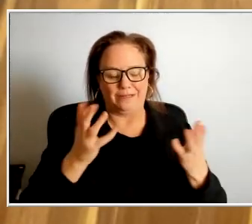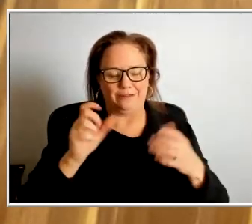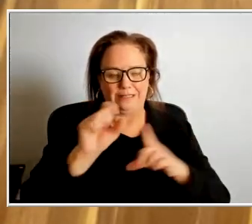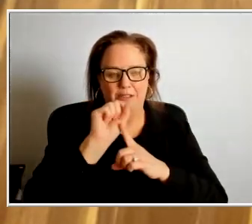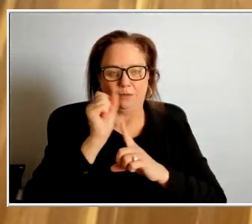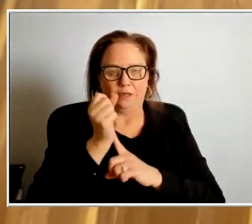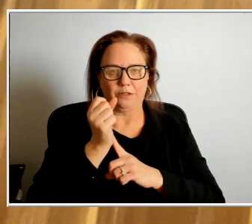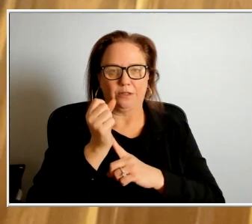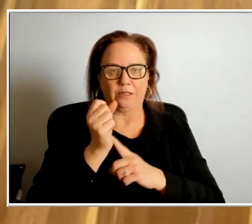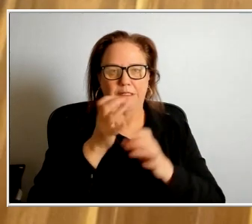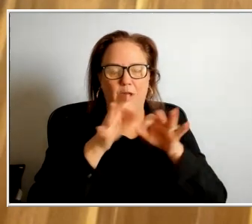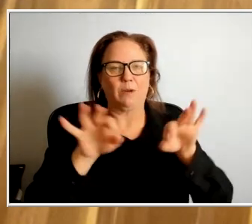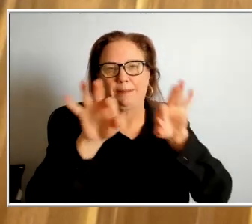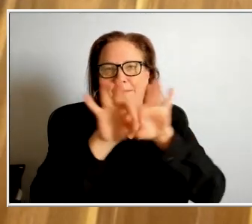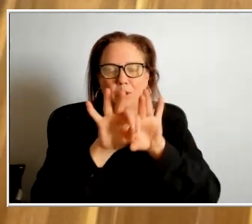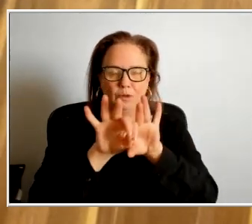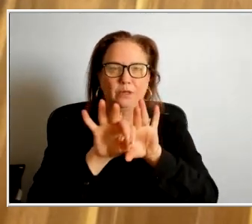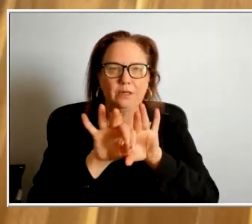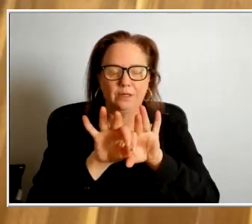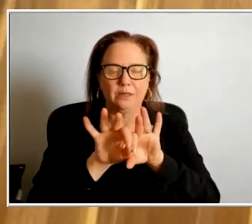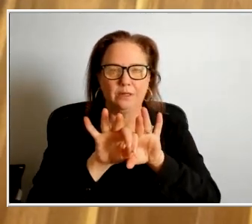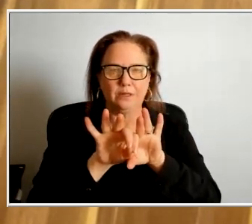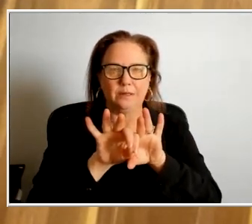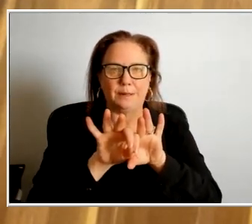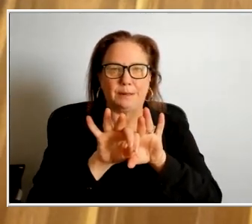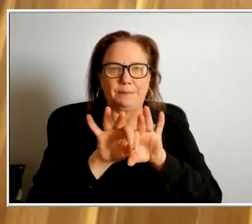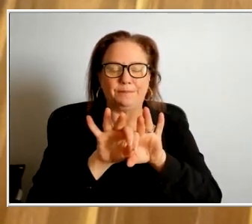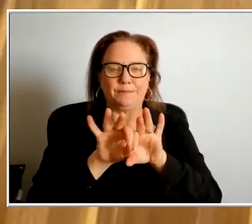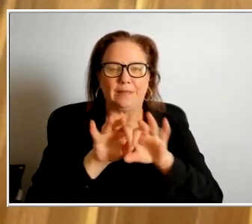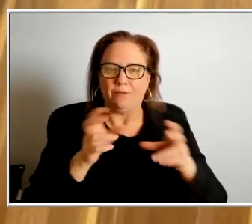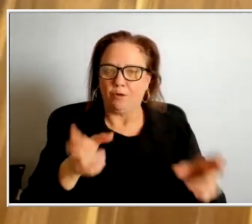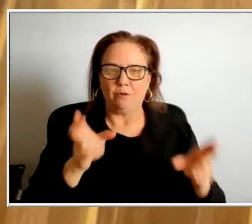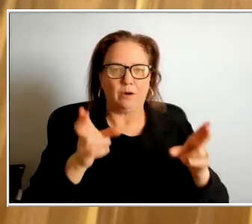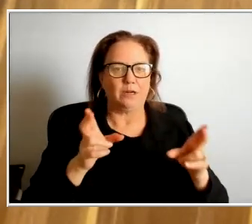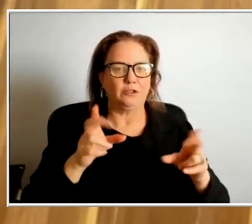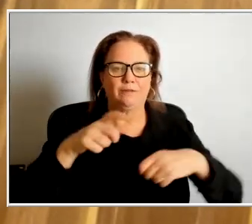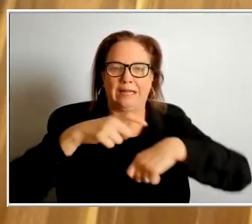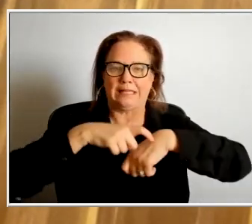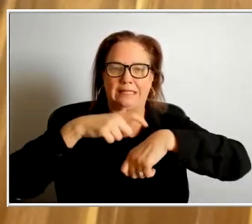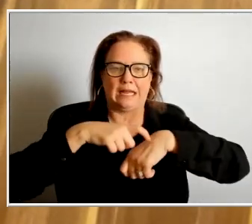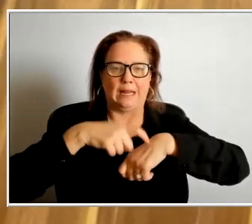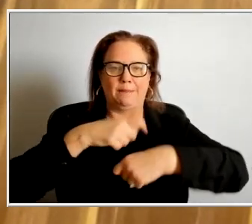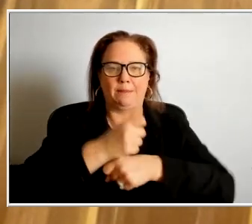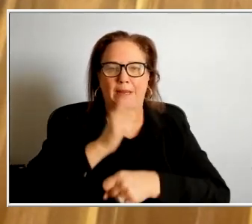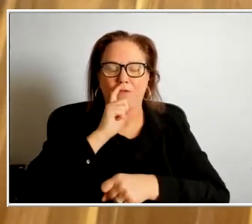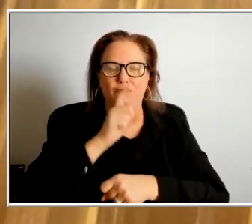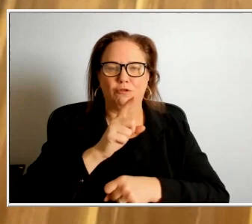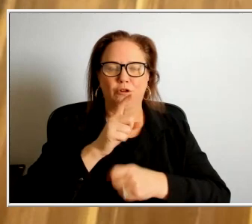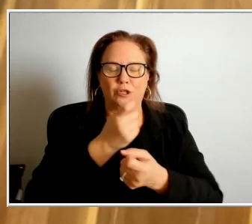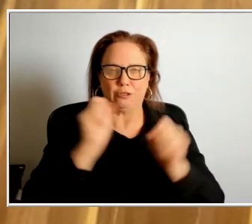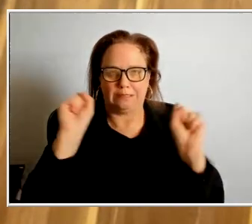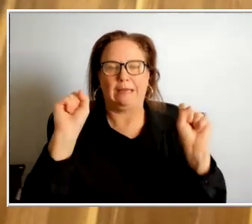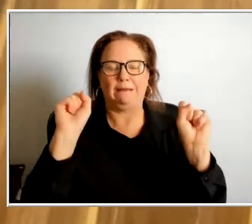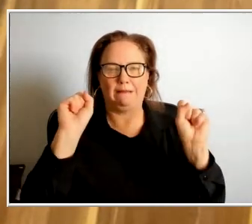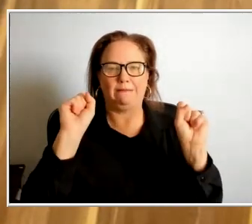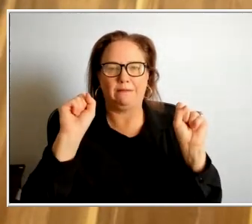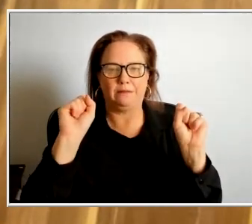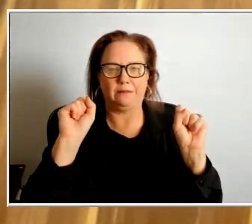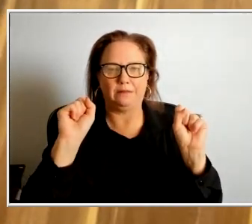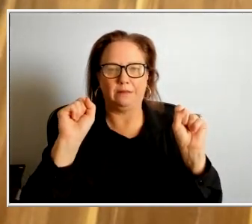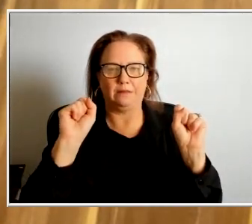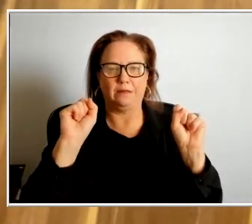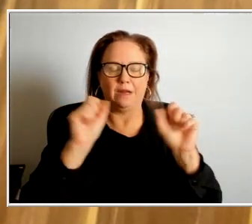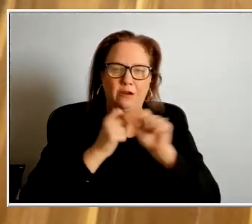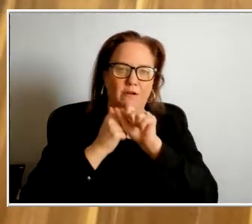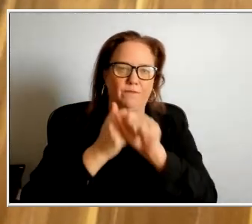it's so important to, even if you're in a rush, you've got to take the time to make sure that you're safe and that you're